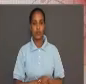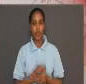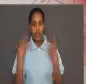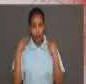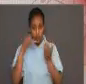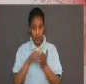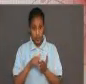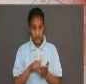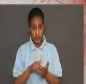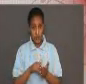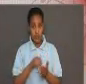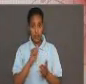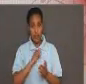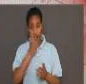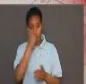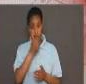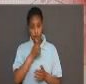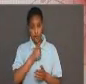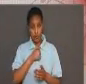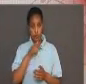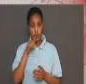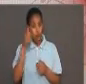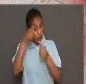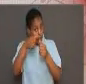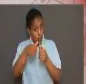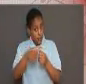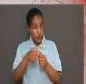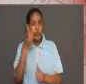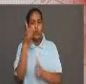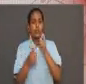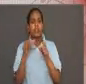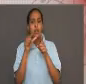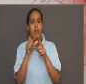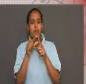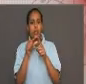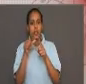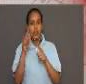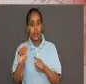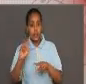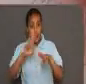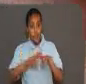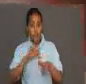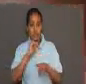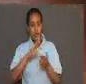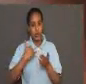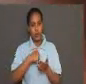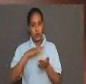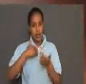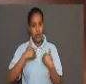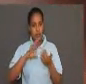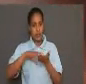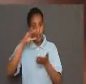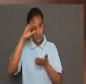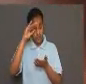Hello again. I am confident that you remember which thermoset we have studied. The